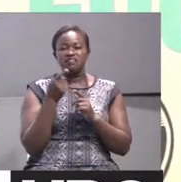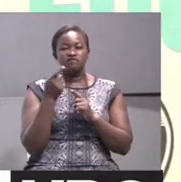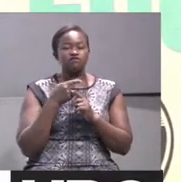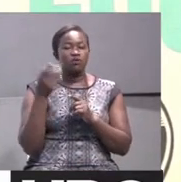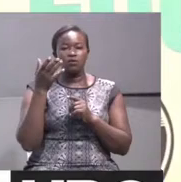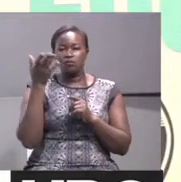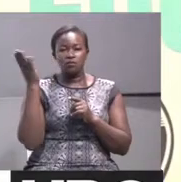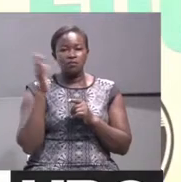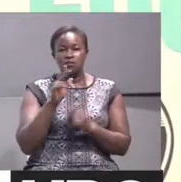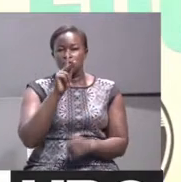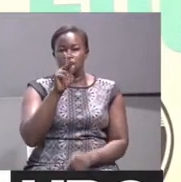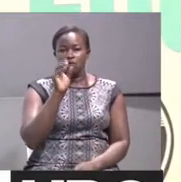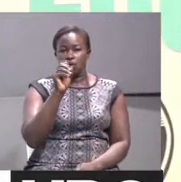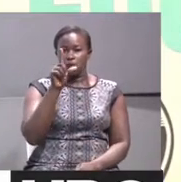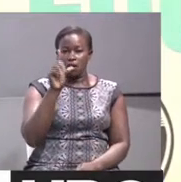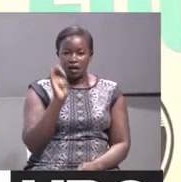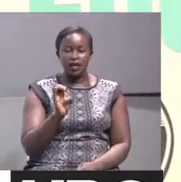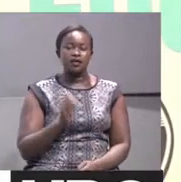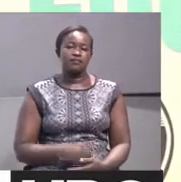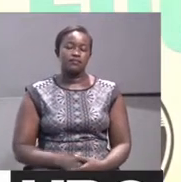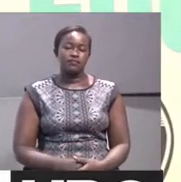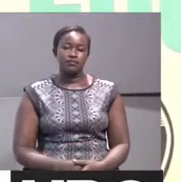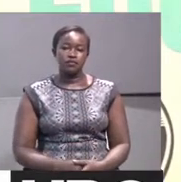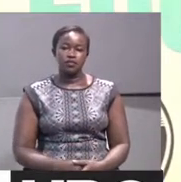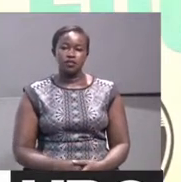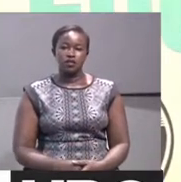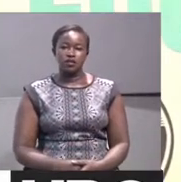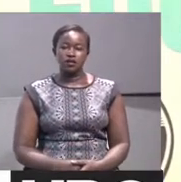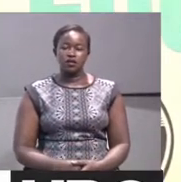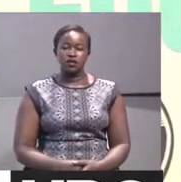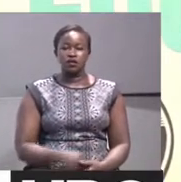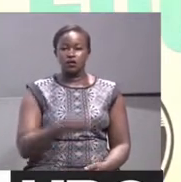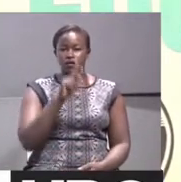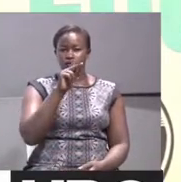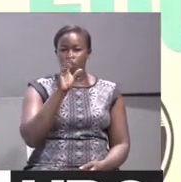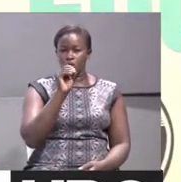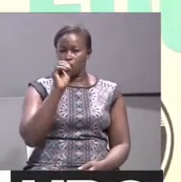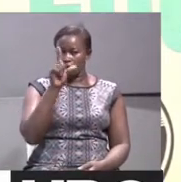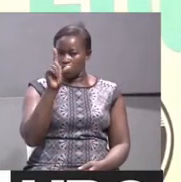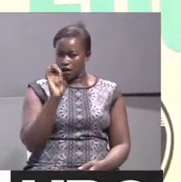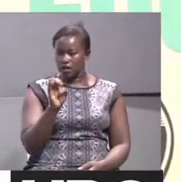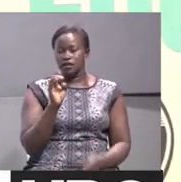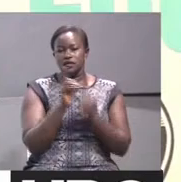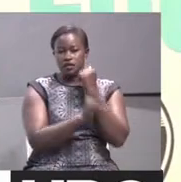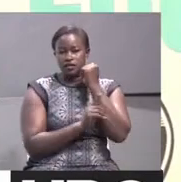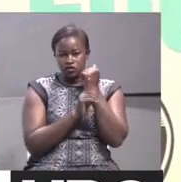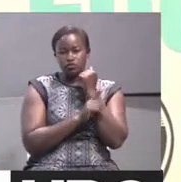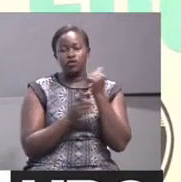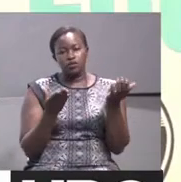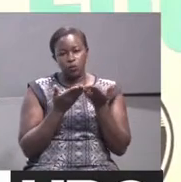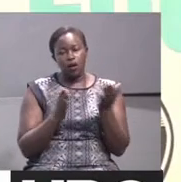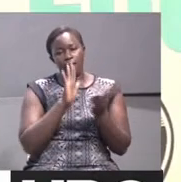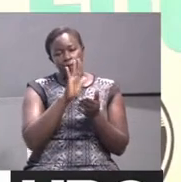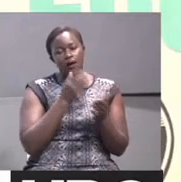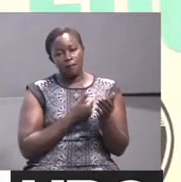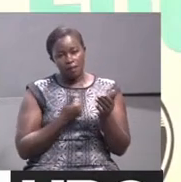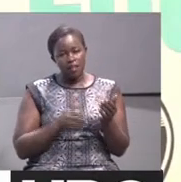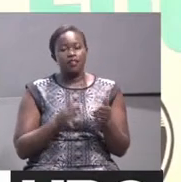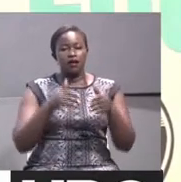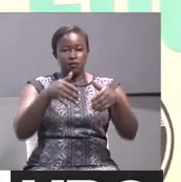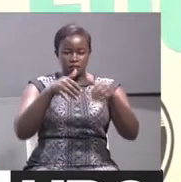from Kole. Kole is a district where her mother was buried.